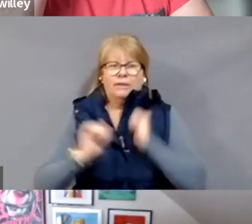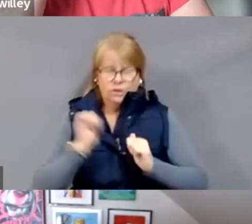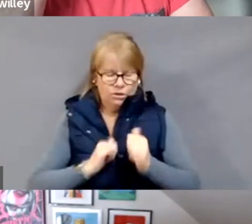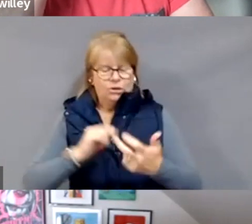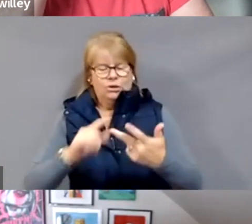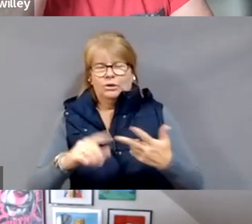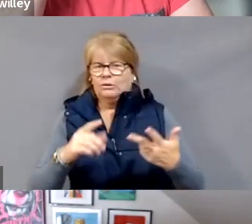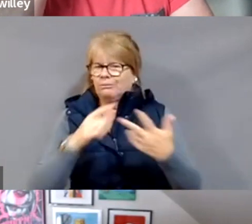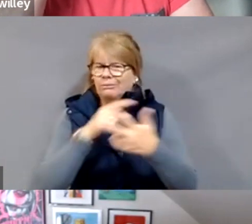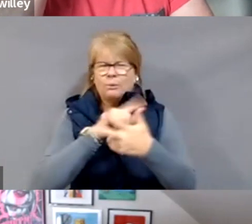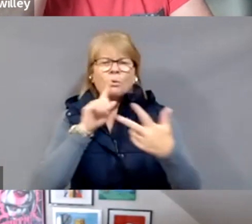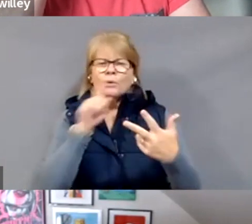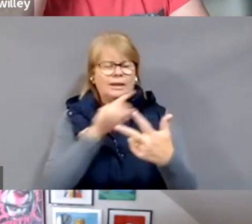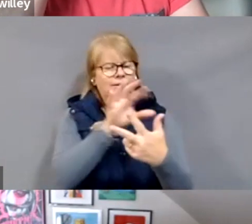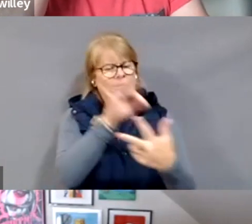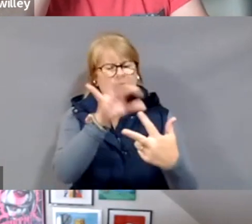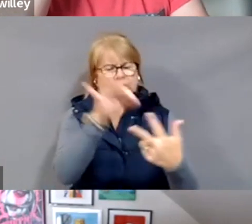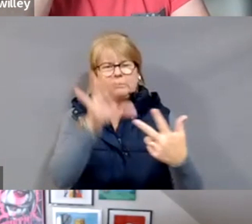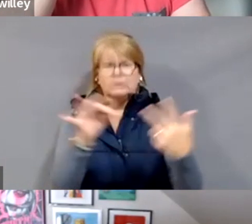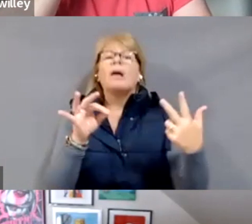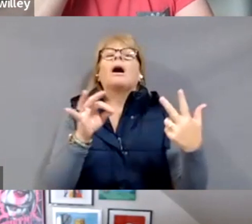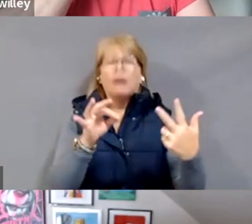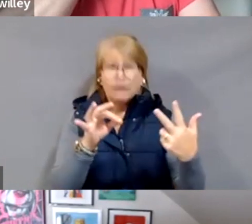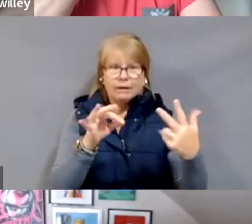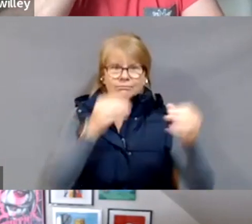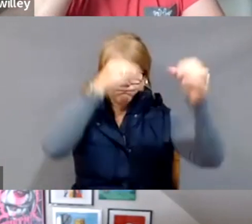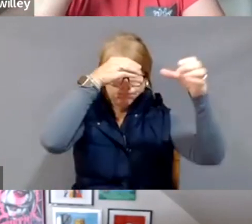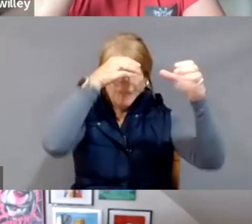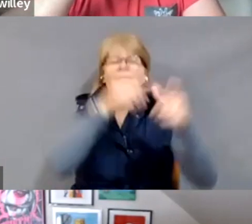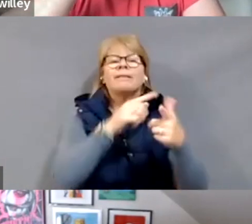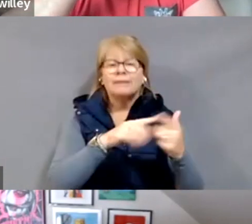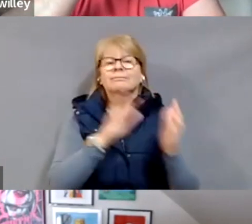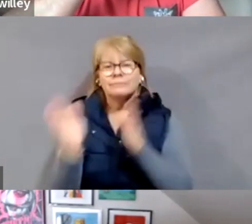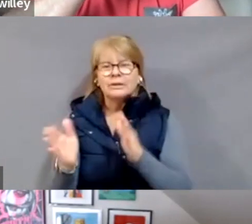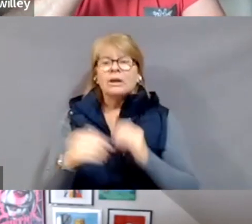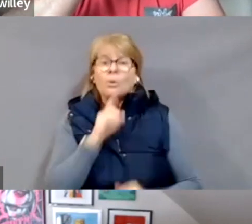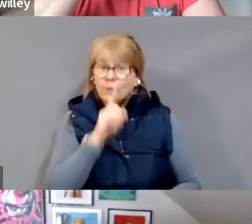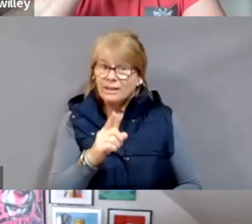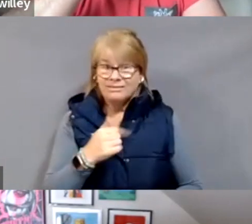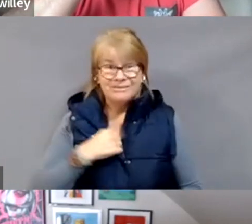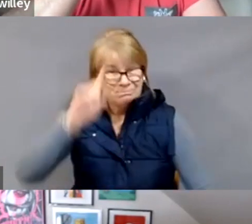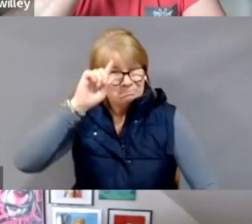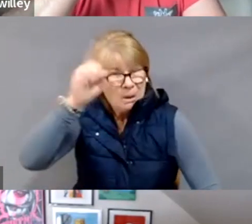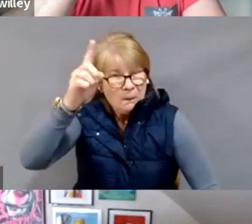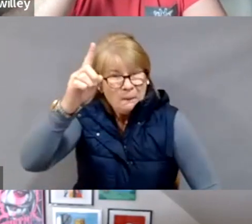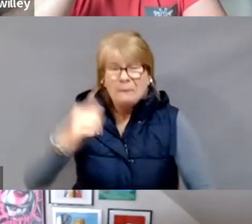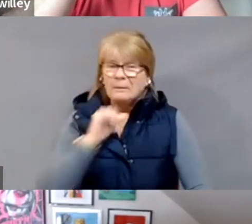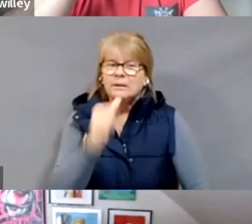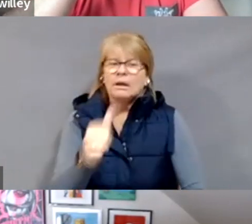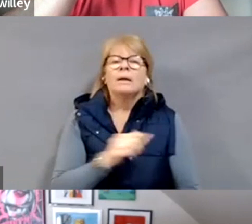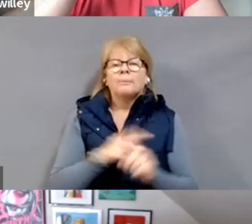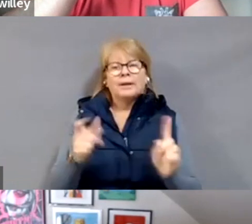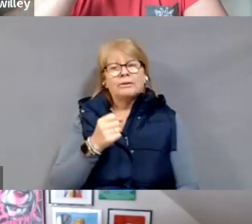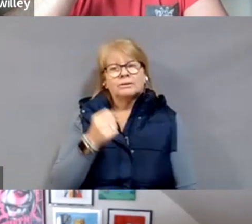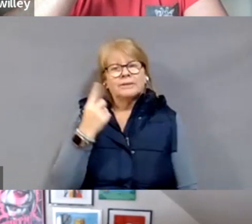really informed choices that I made after that. And I would say that I wasn't ever the sharpest knife in the drawer, but I was